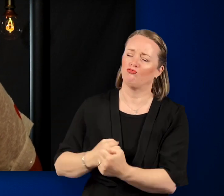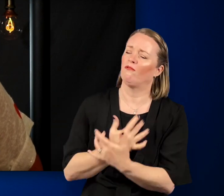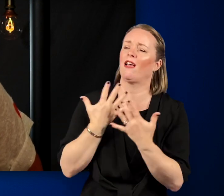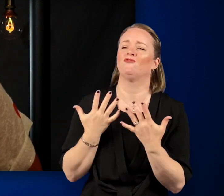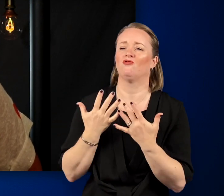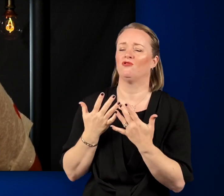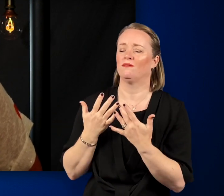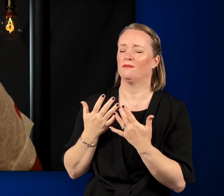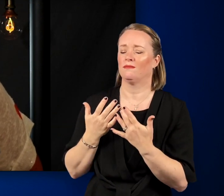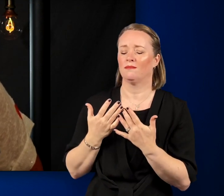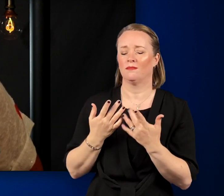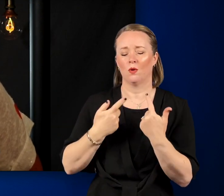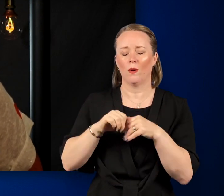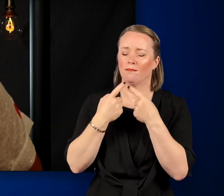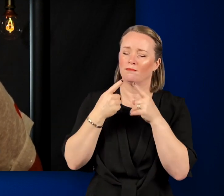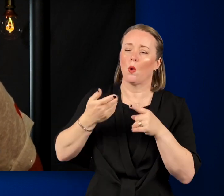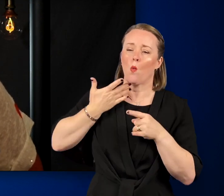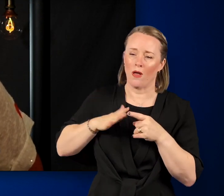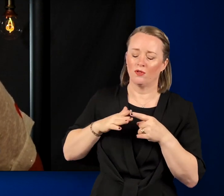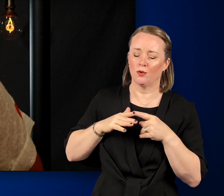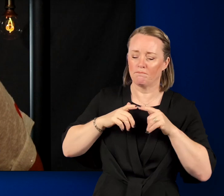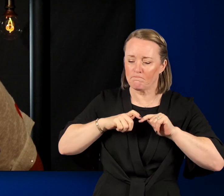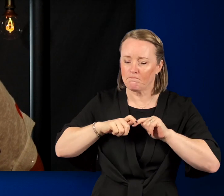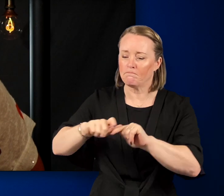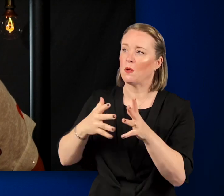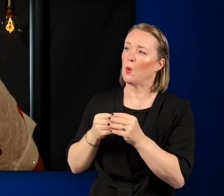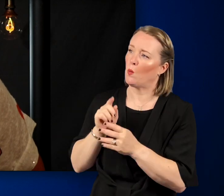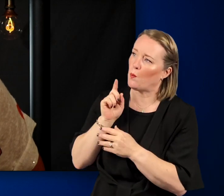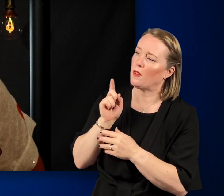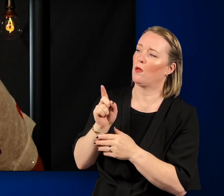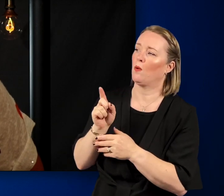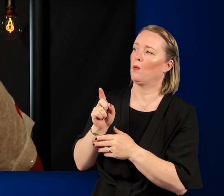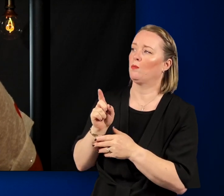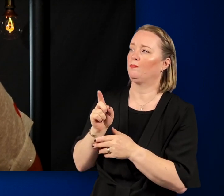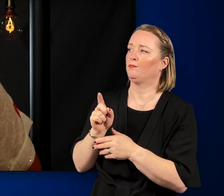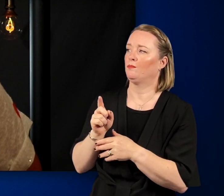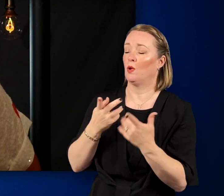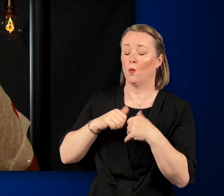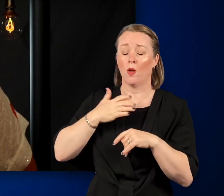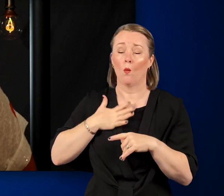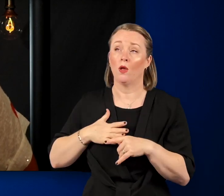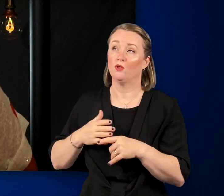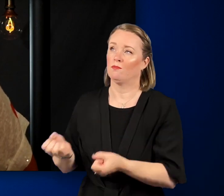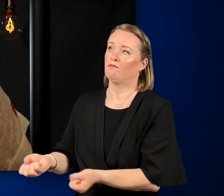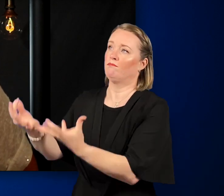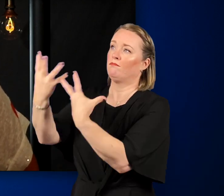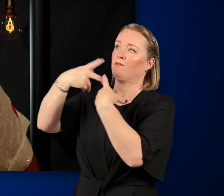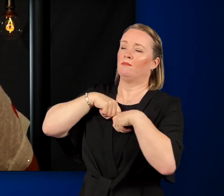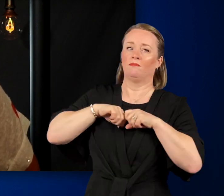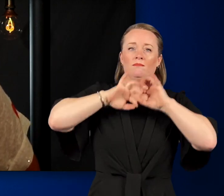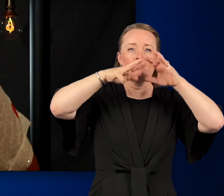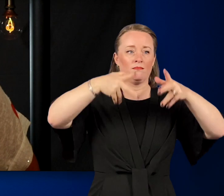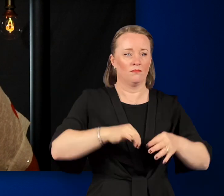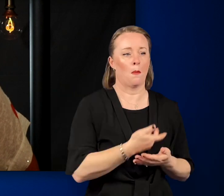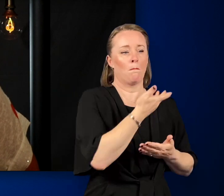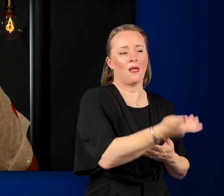that we want to go forward with you in giving to others out of the excess of what you've given us.